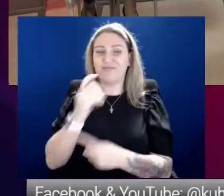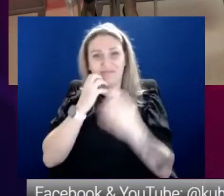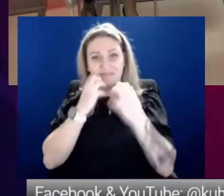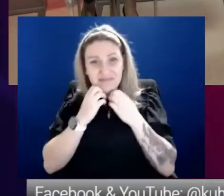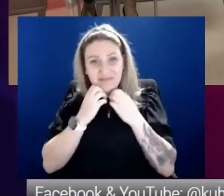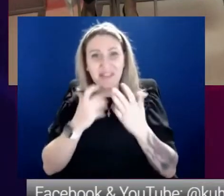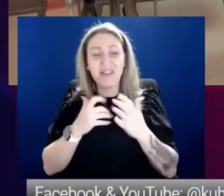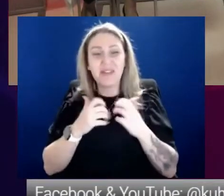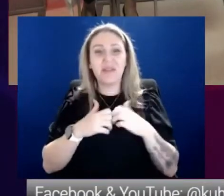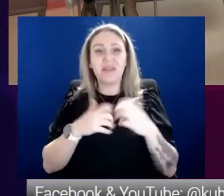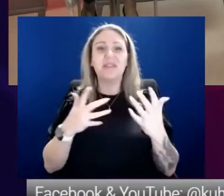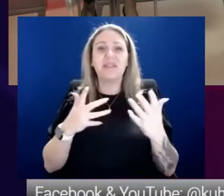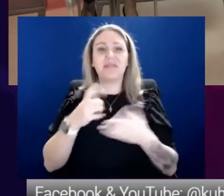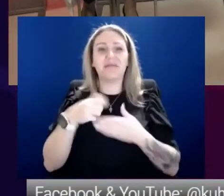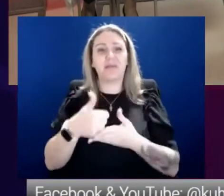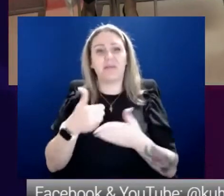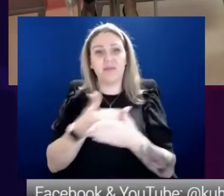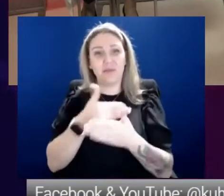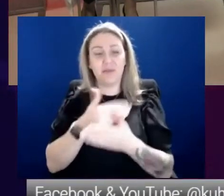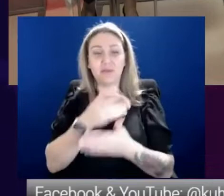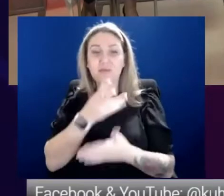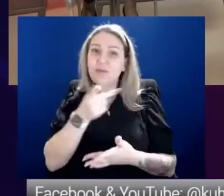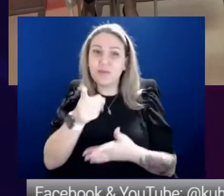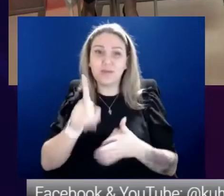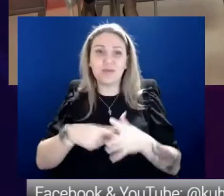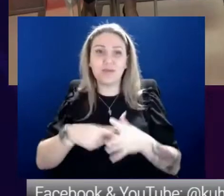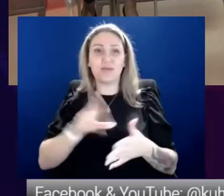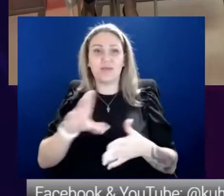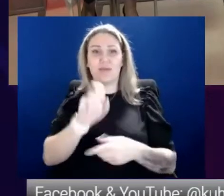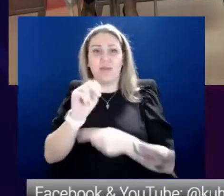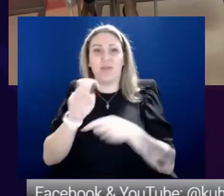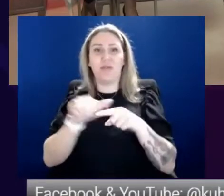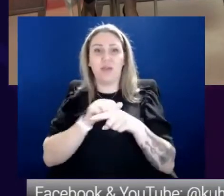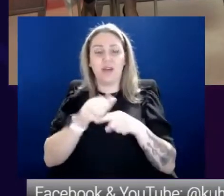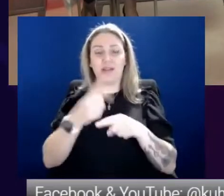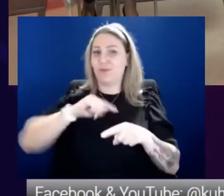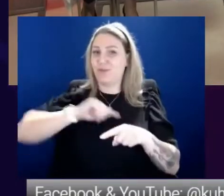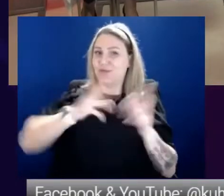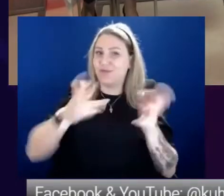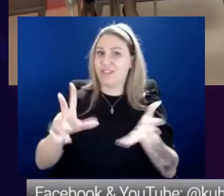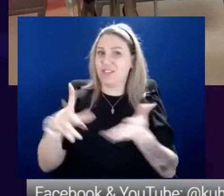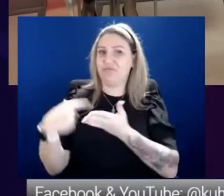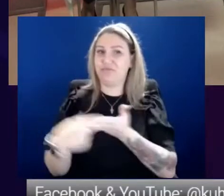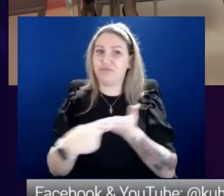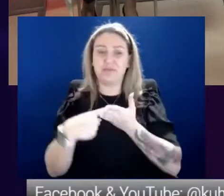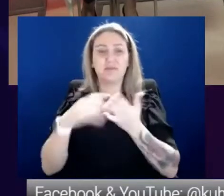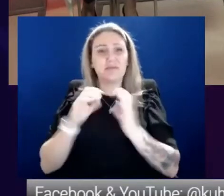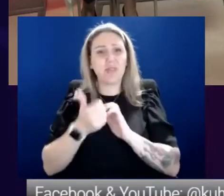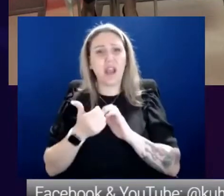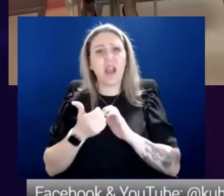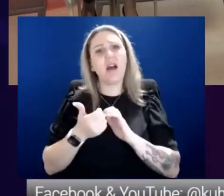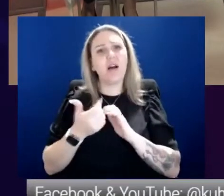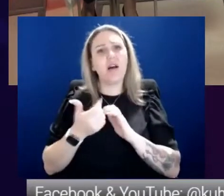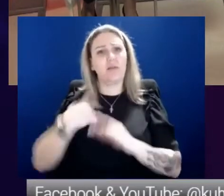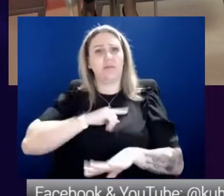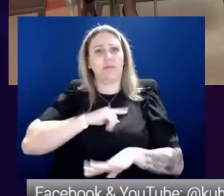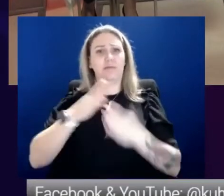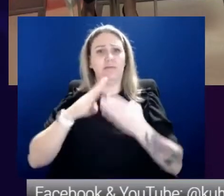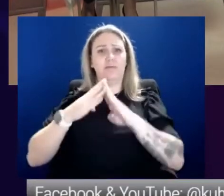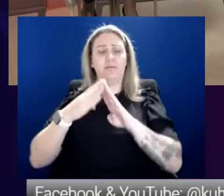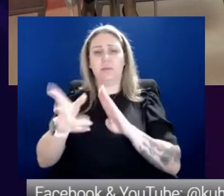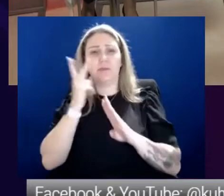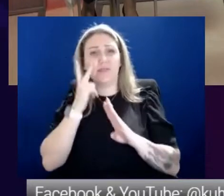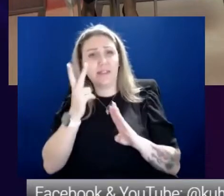helping new moms. You started your own practice, as we've been talking about. How can we as a community, based on what you've seen in your practice, help